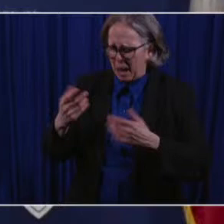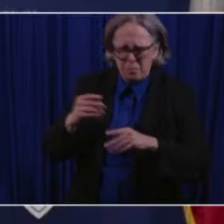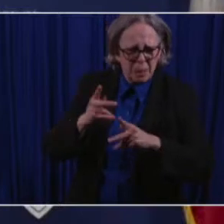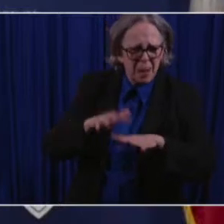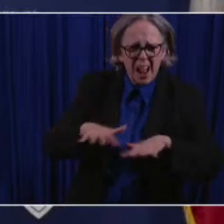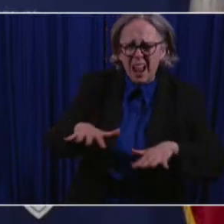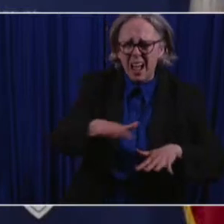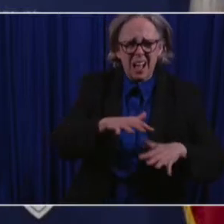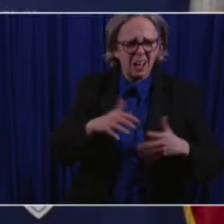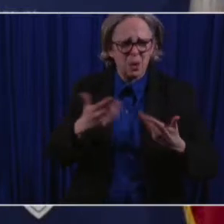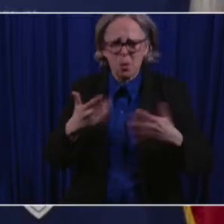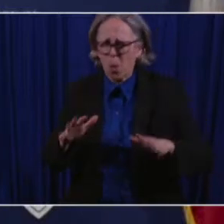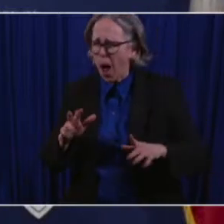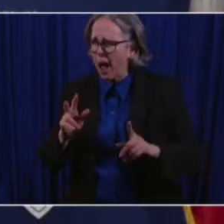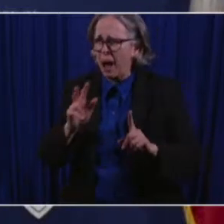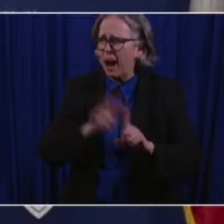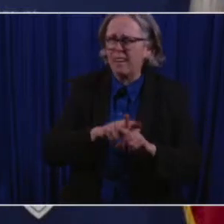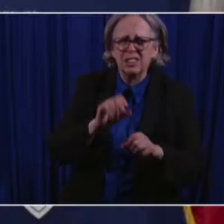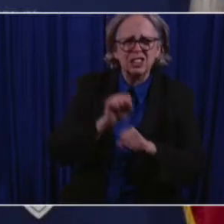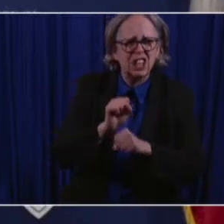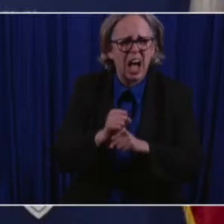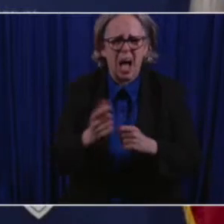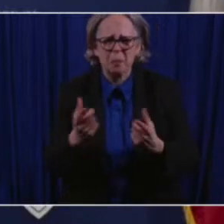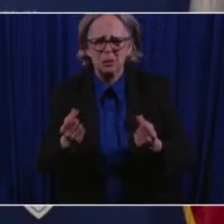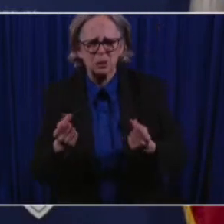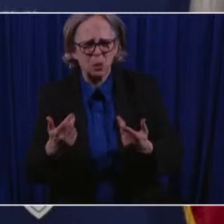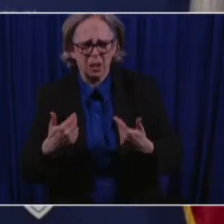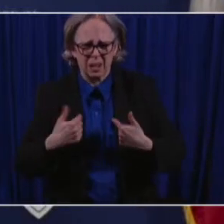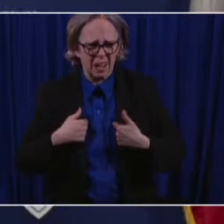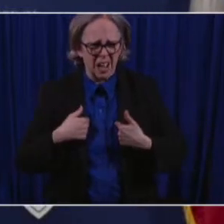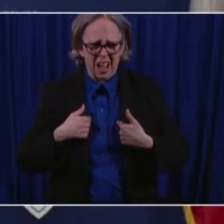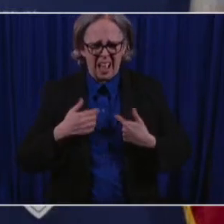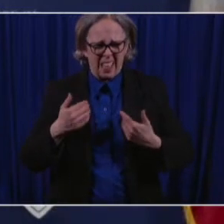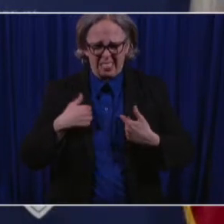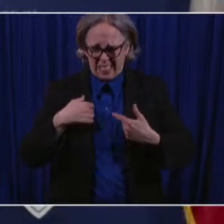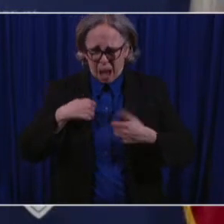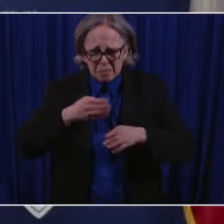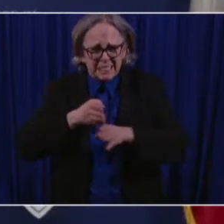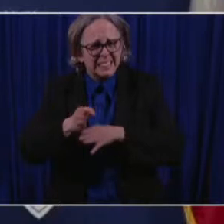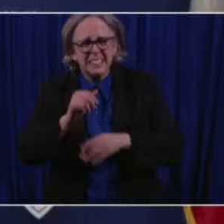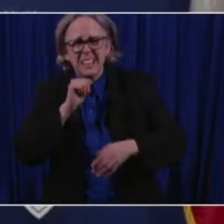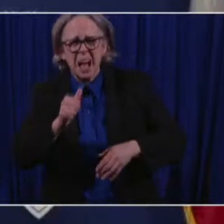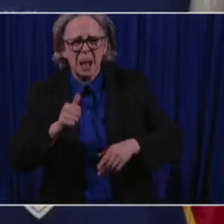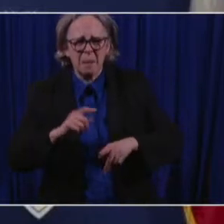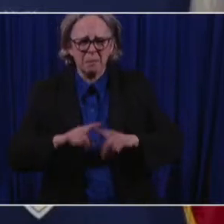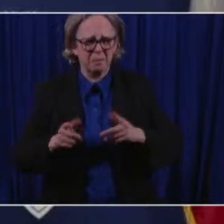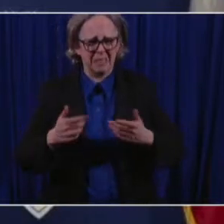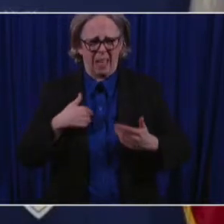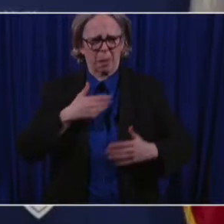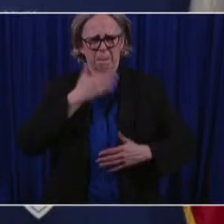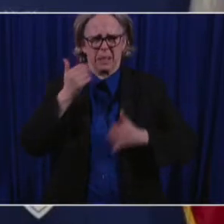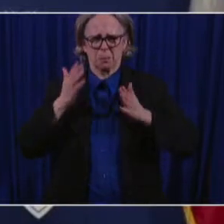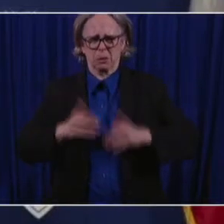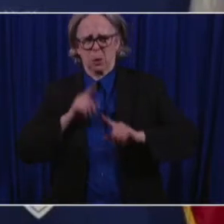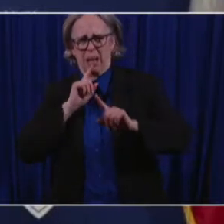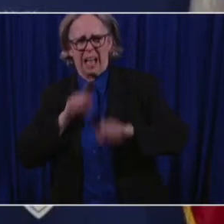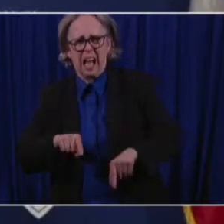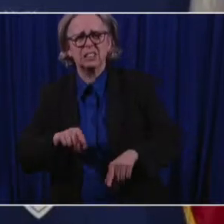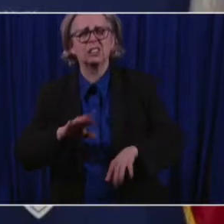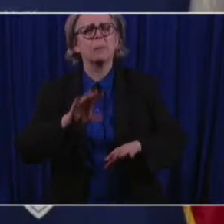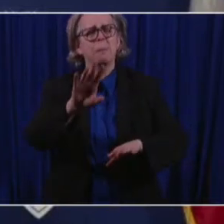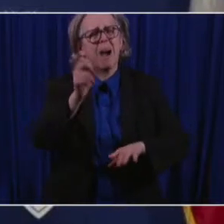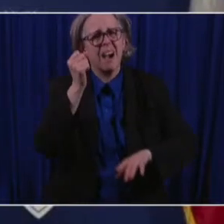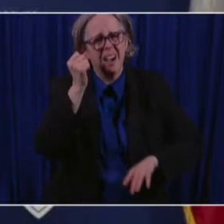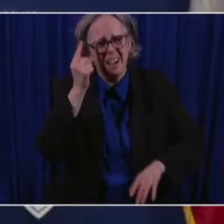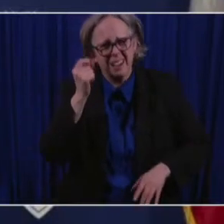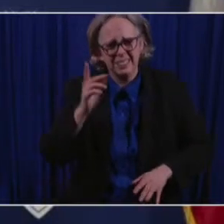industry, so I'm not the person to ask really about that. But I think what you're seeing